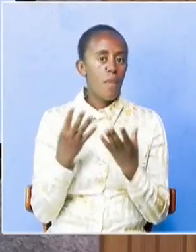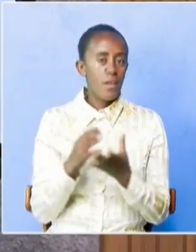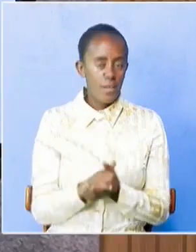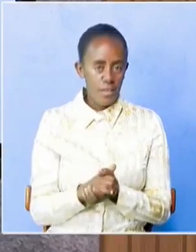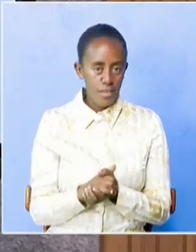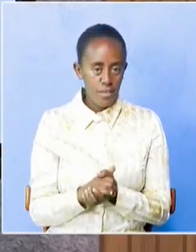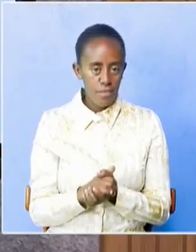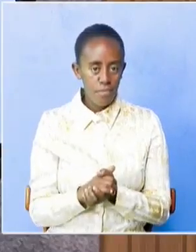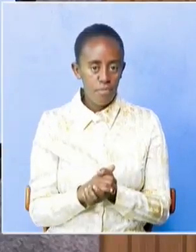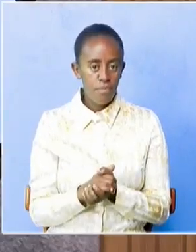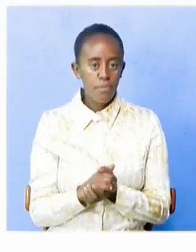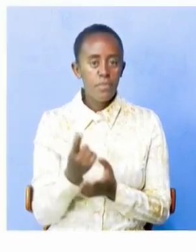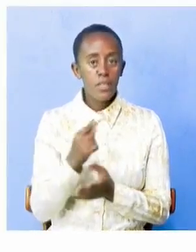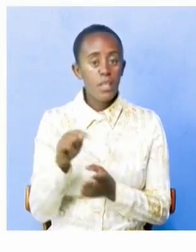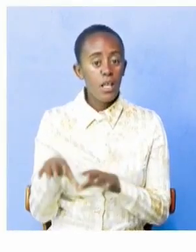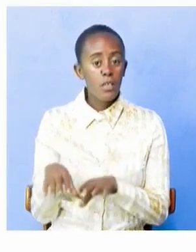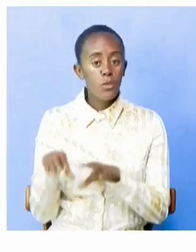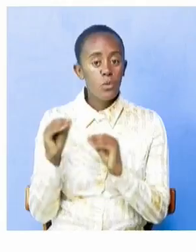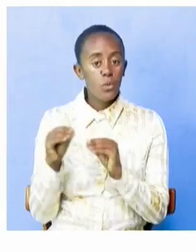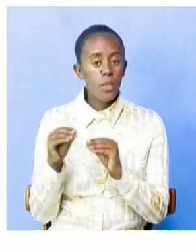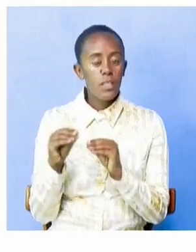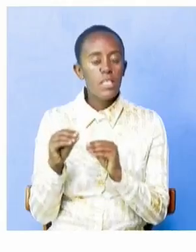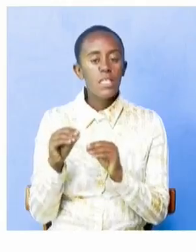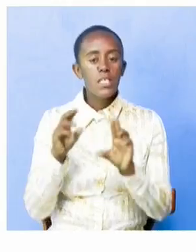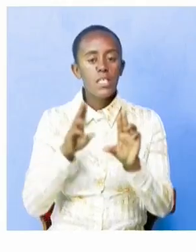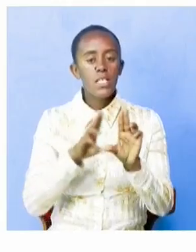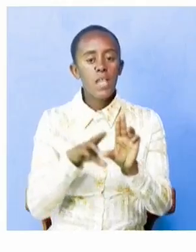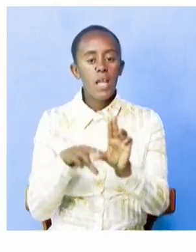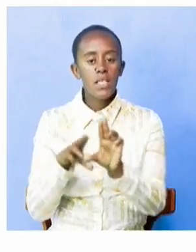students here, desks.